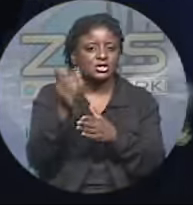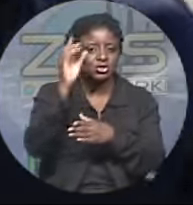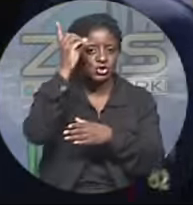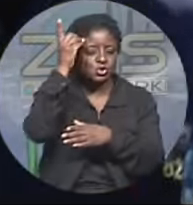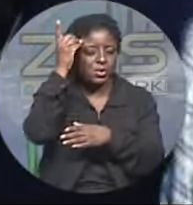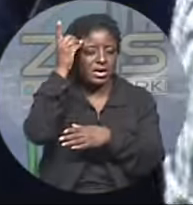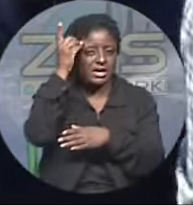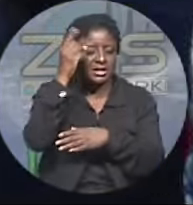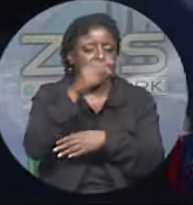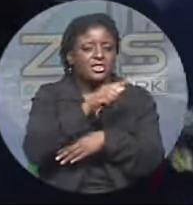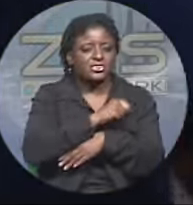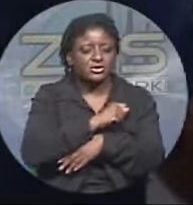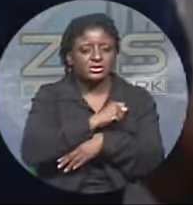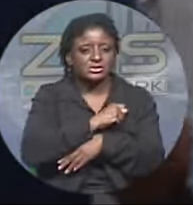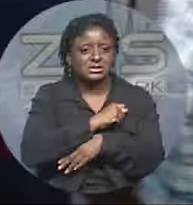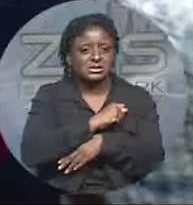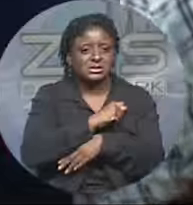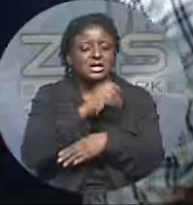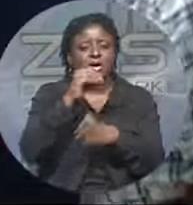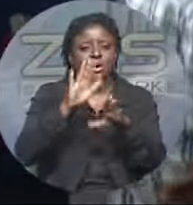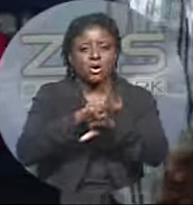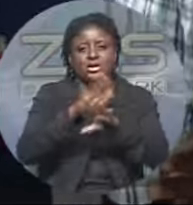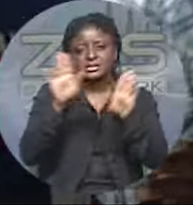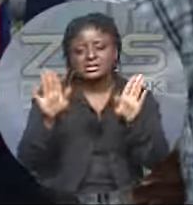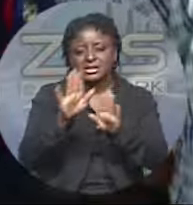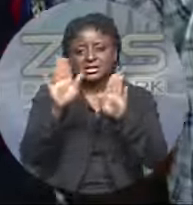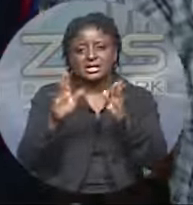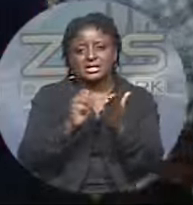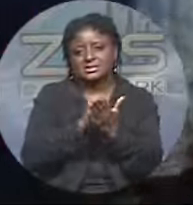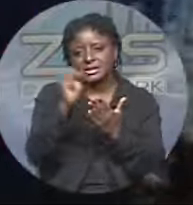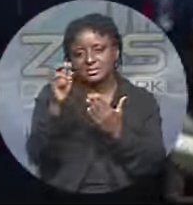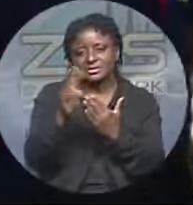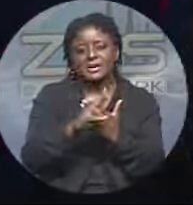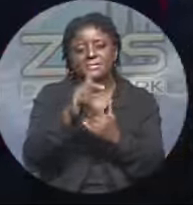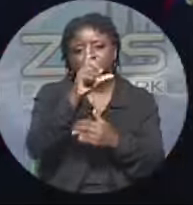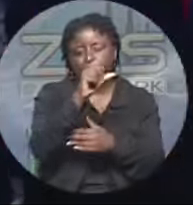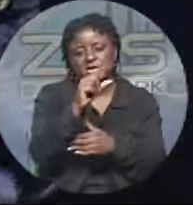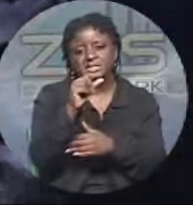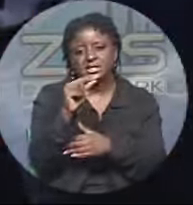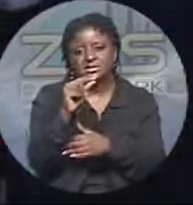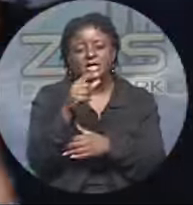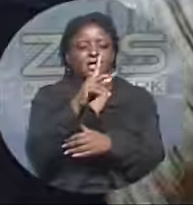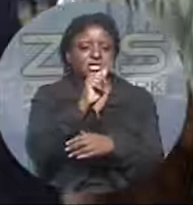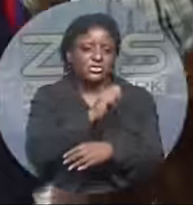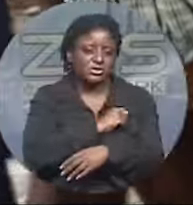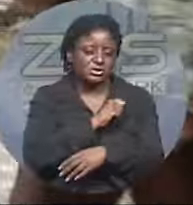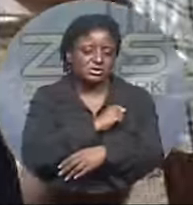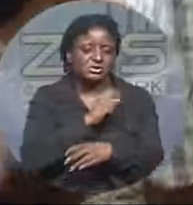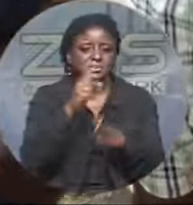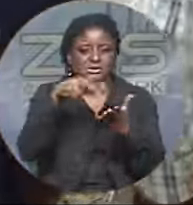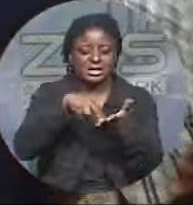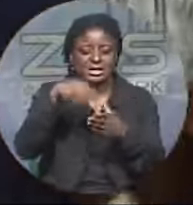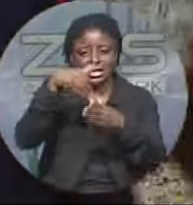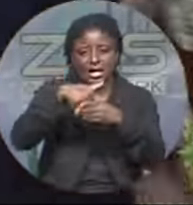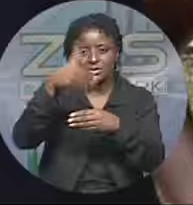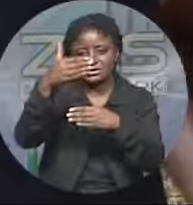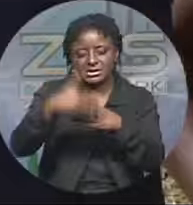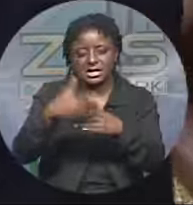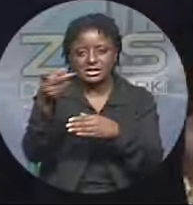as Little World, on Sunday, September 20th. Police say Thurston was standing outside his home when the driver